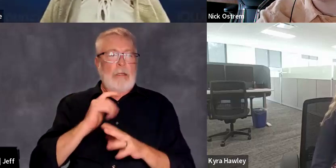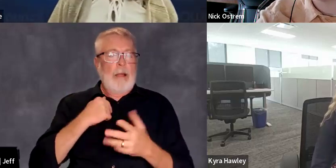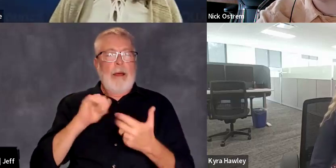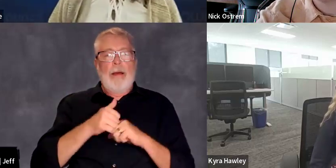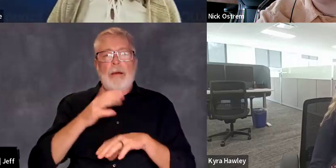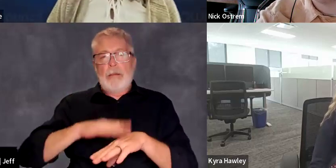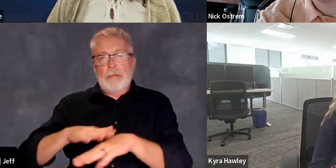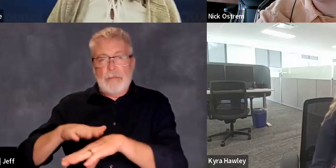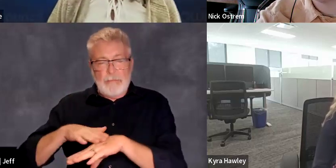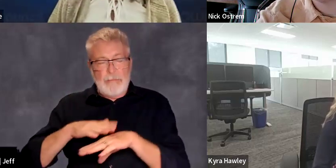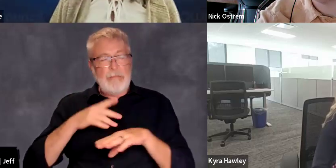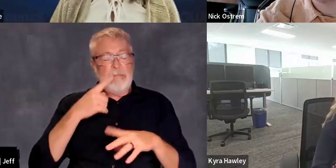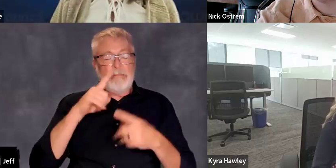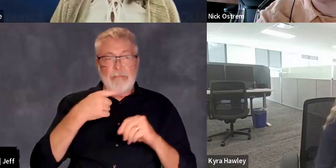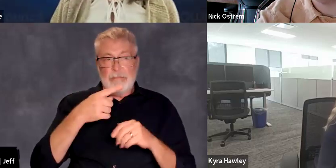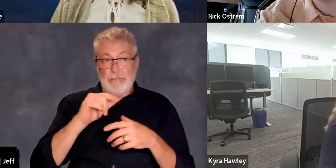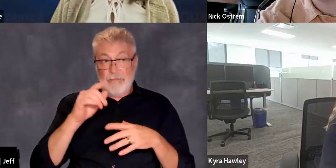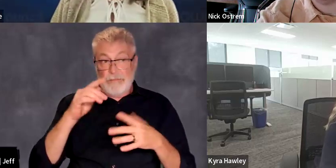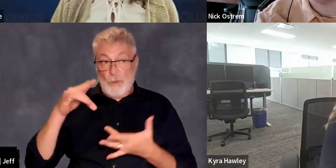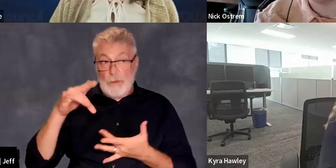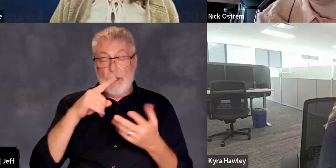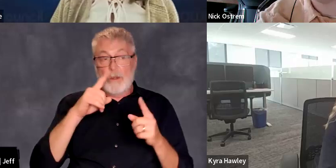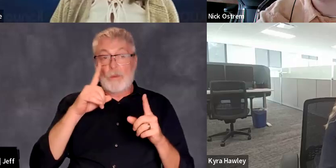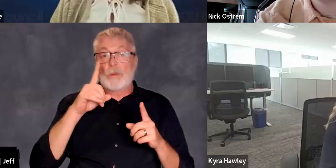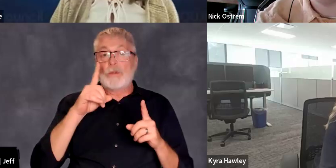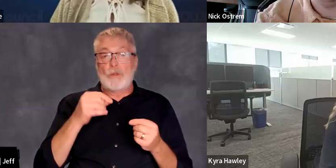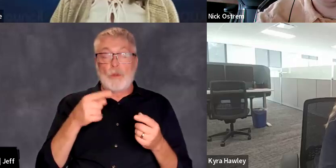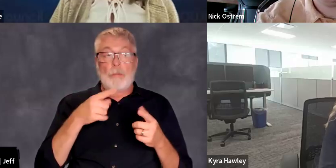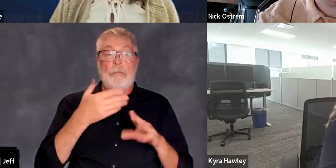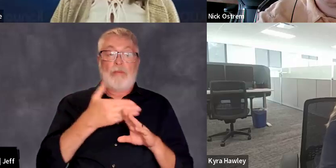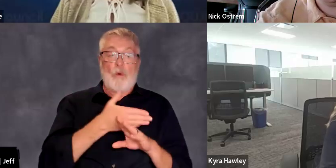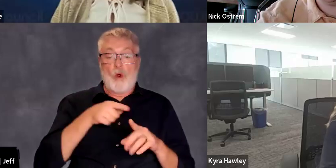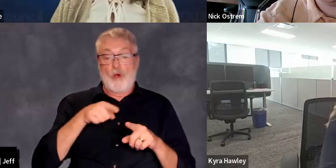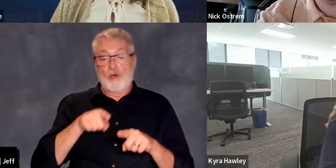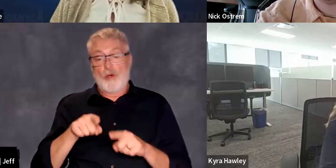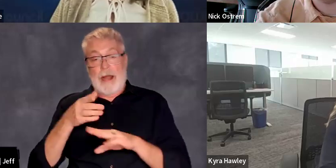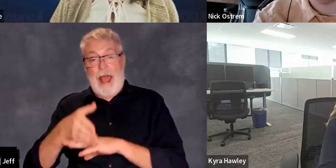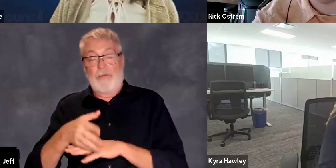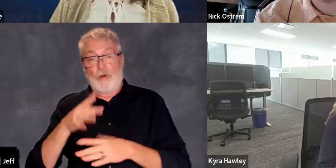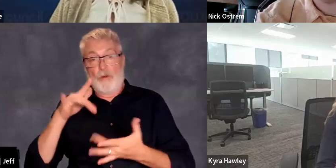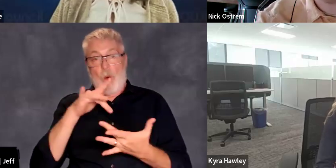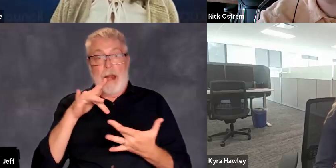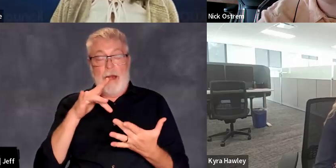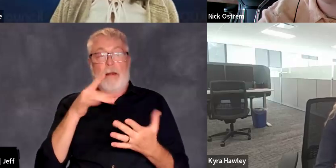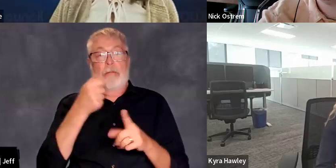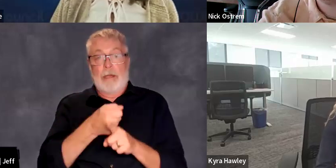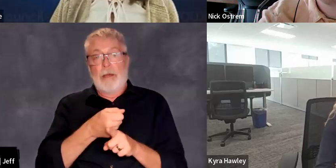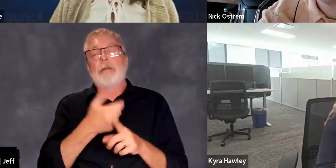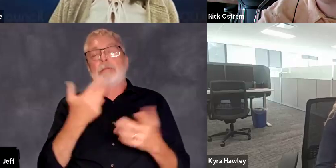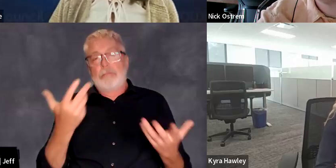of a tornado, what to do before, during, and after a tornado. All of these files are going to work all that same way.